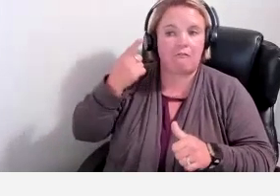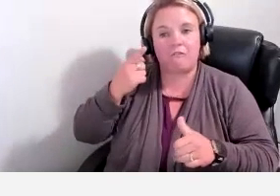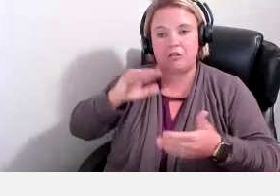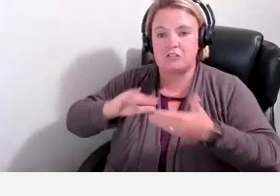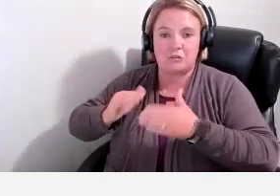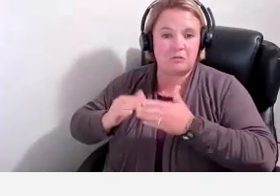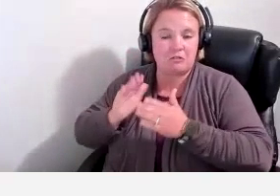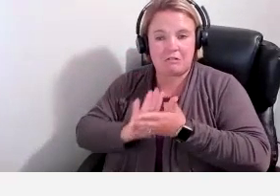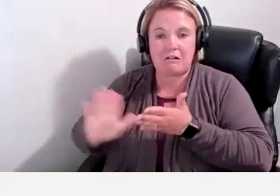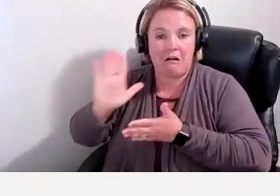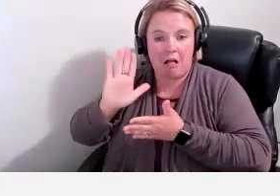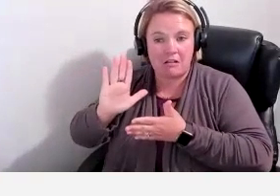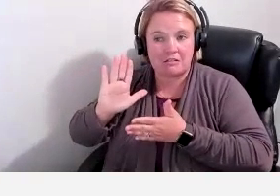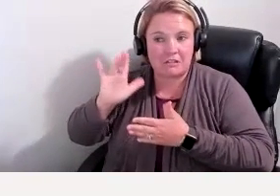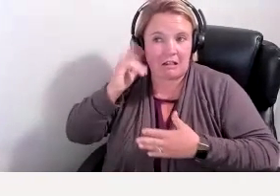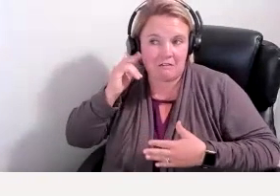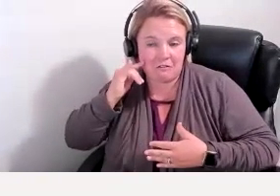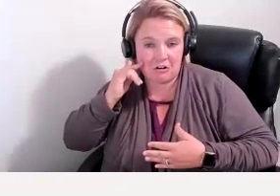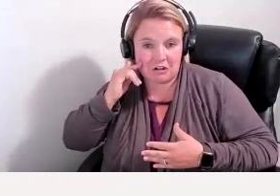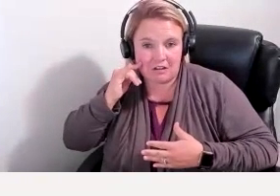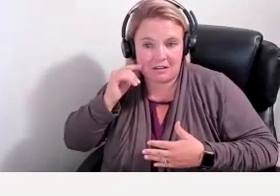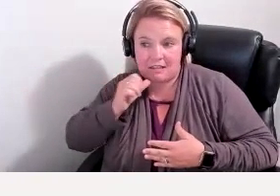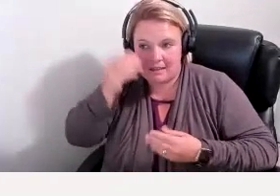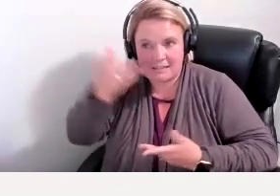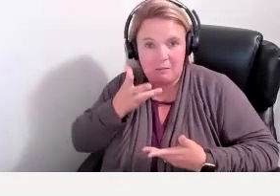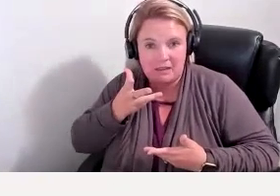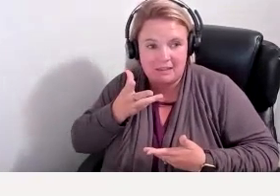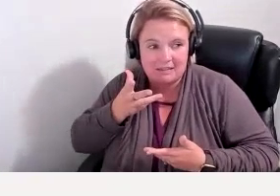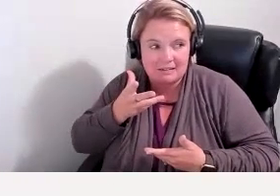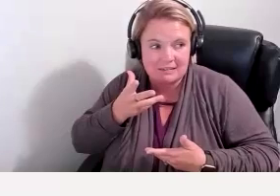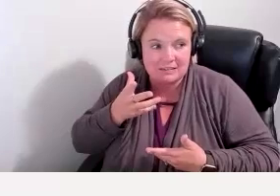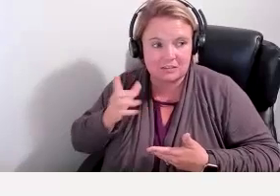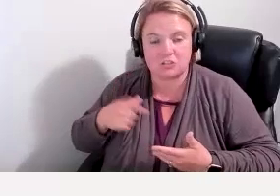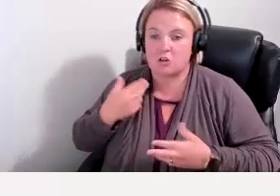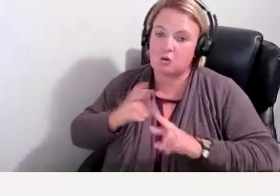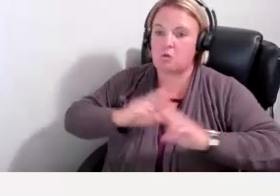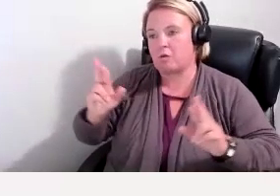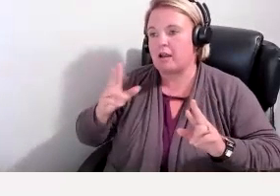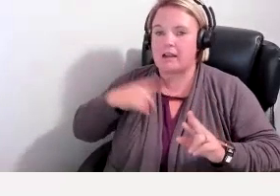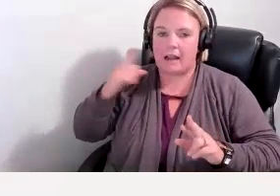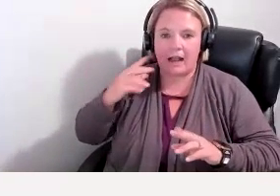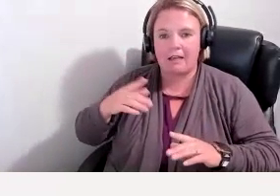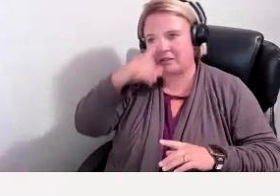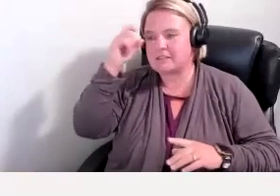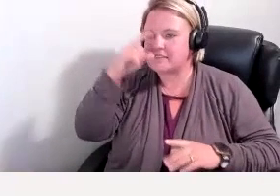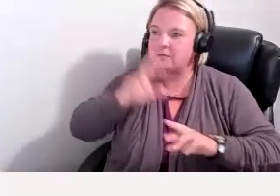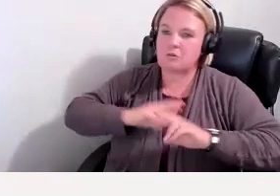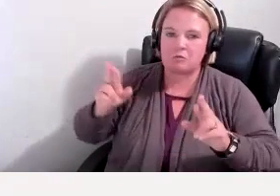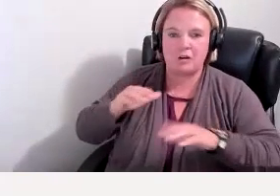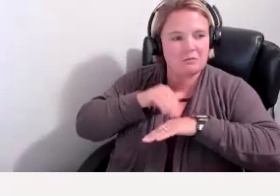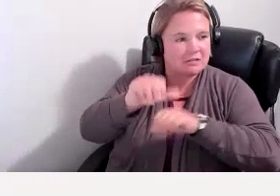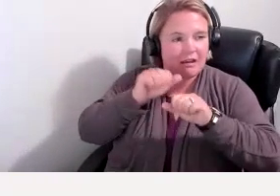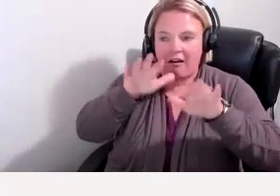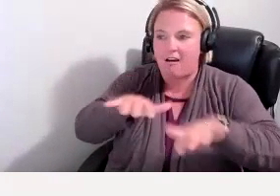college in California to do it. And they didn't tell me. So here we are. I thought this would be ready for summer. We'd be releasing it out